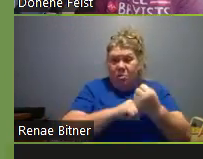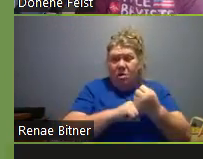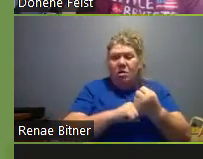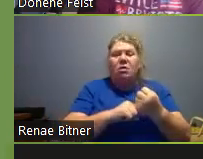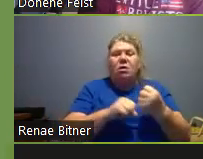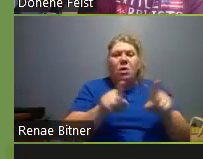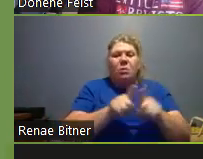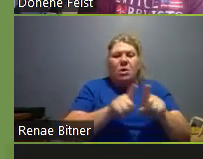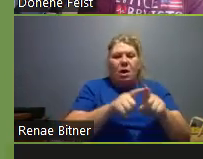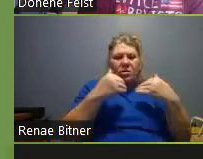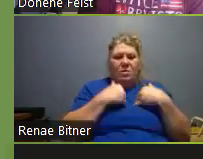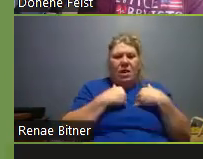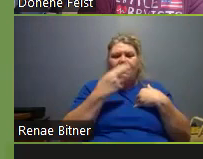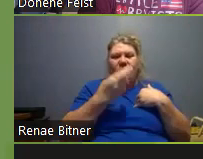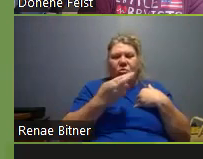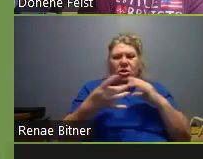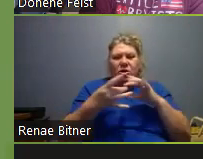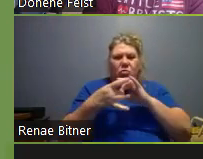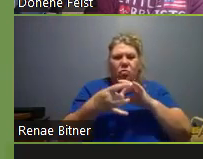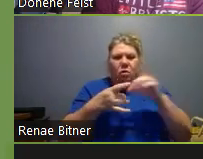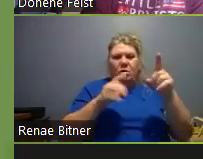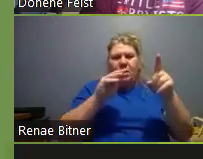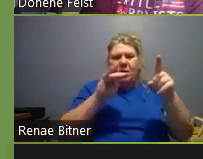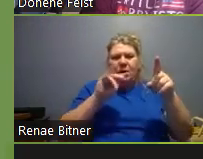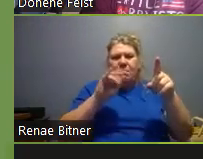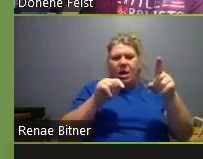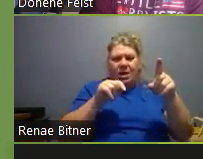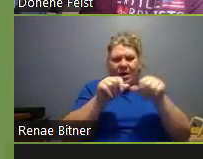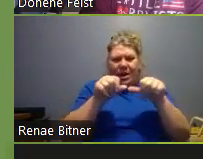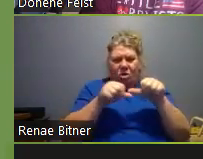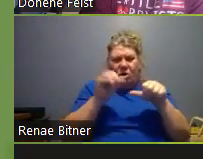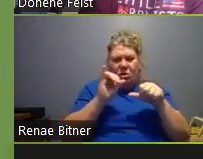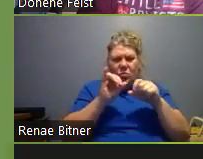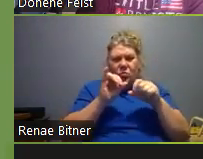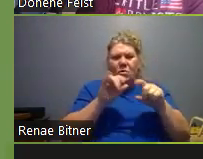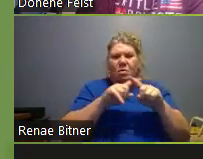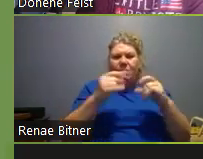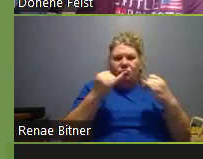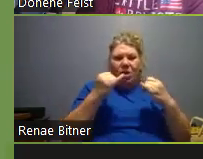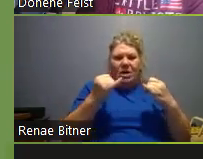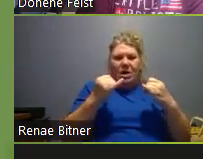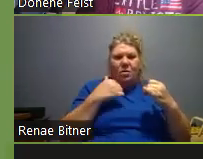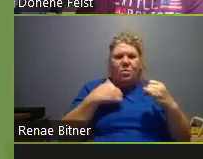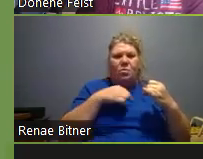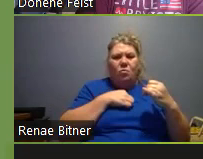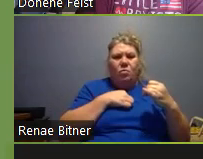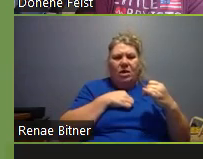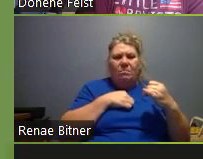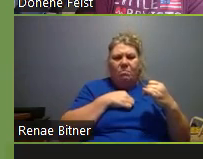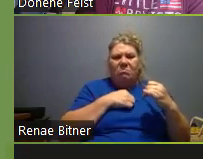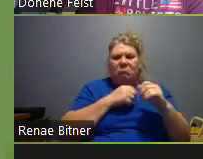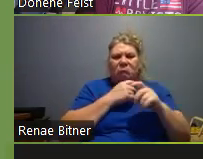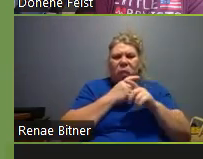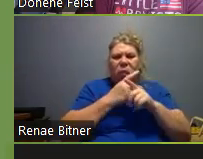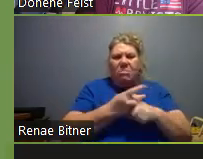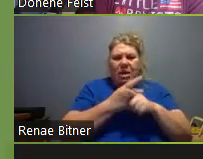have a regional coordinator up in the Minot area as well. But right now we've been able to maintain so far, and it kind of goes